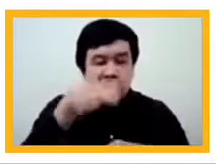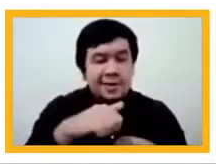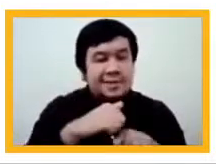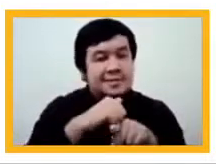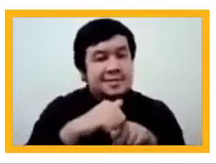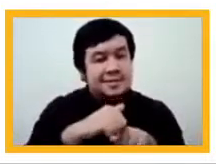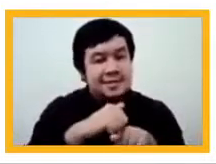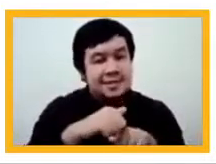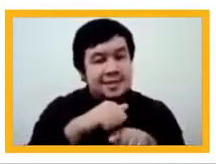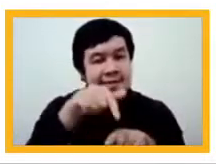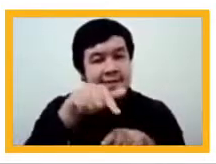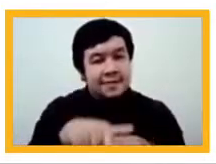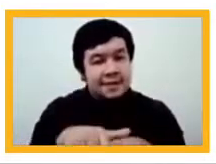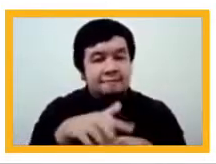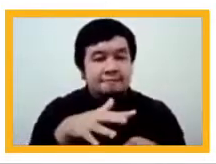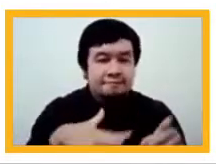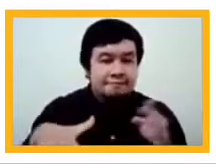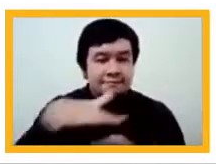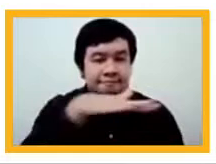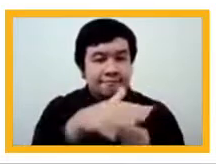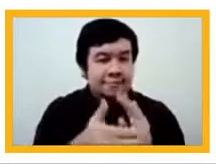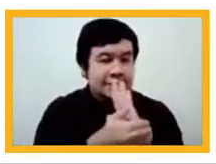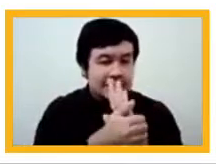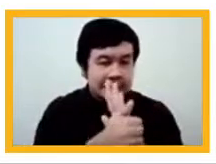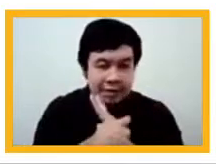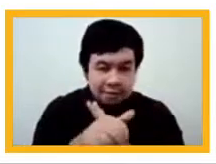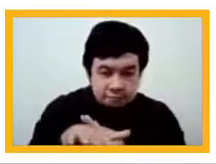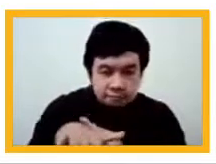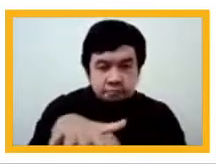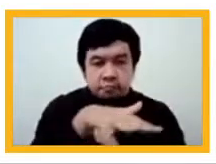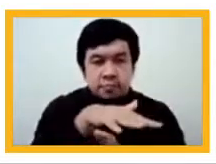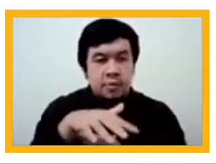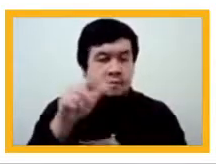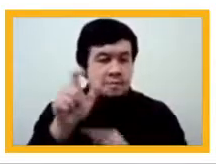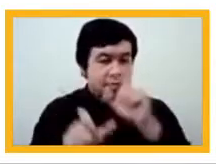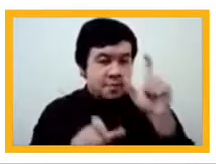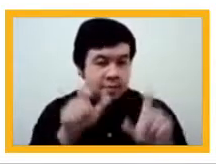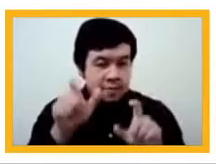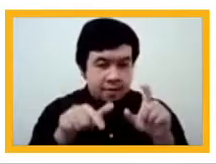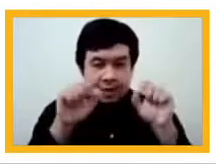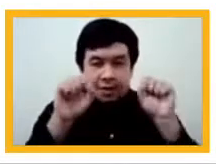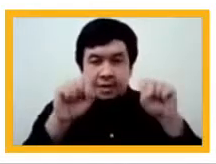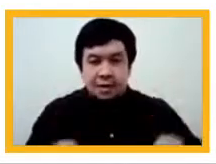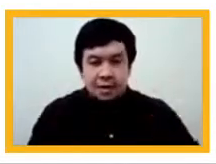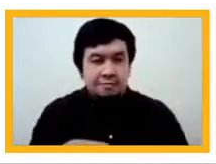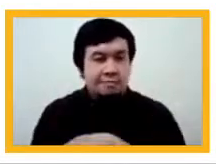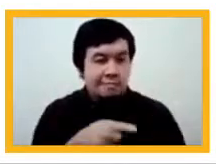skills ecosystem. Individuals can become part-time teachers